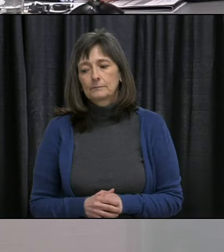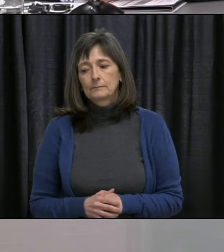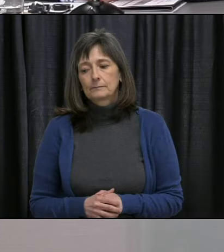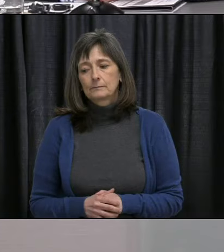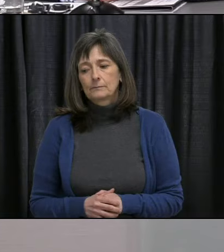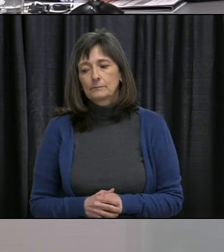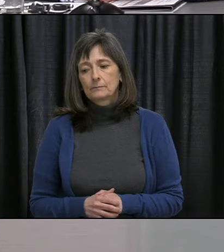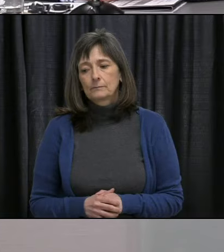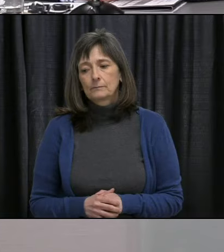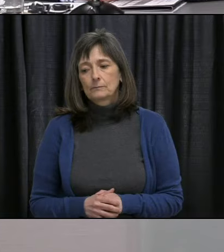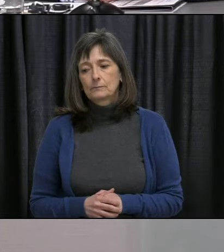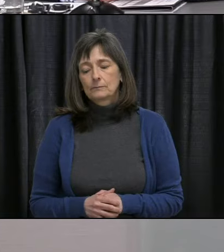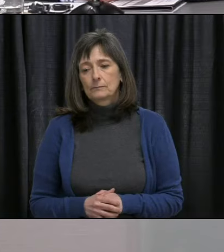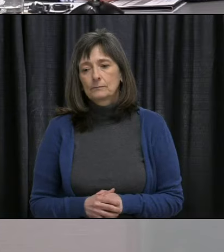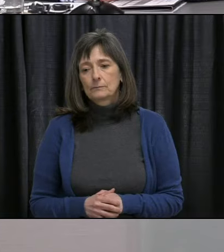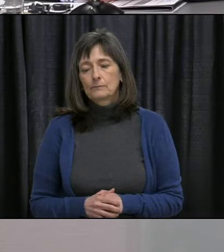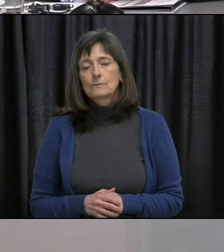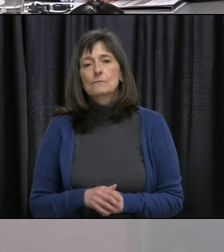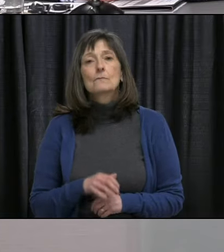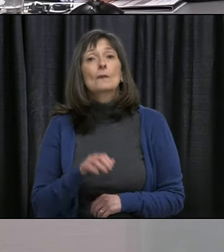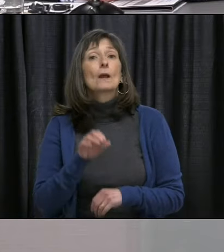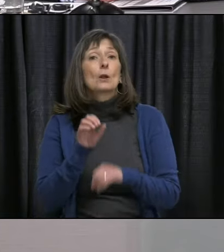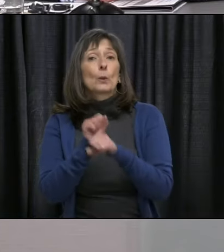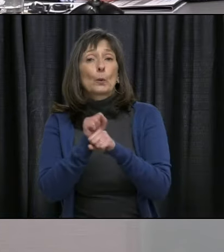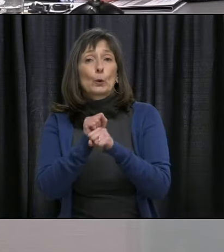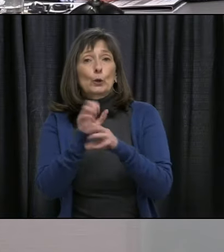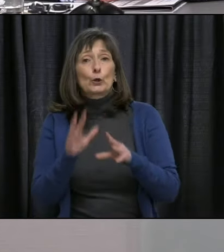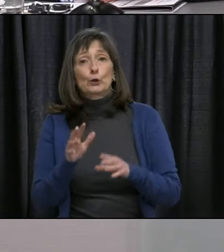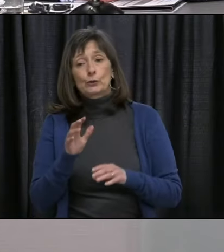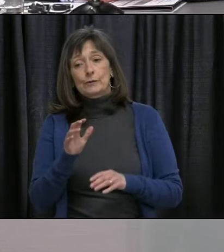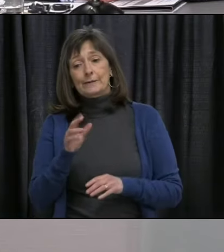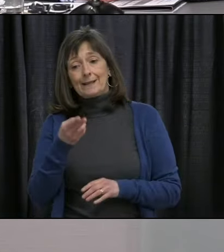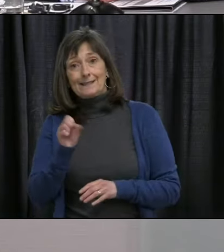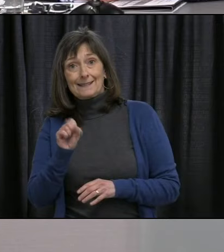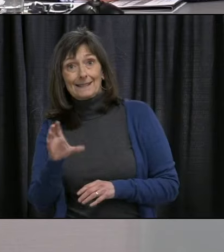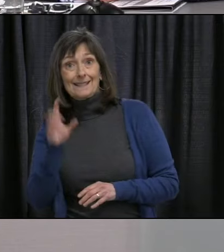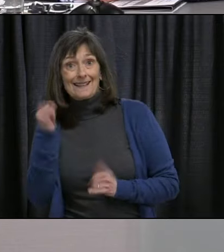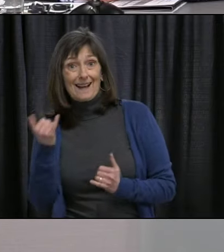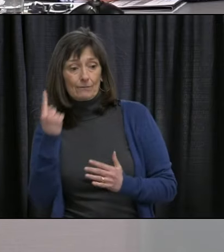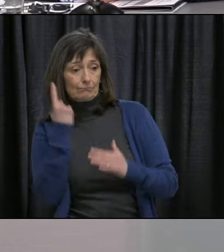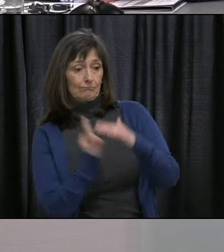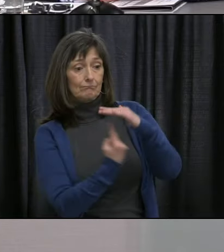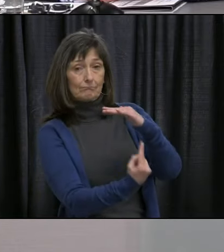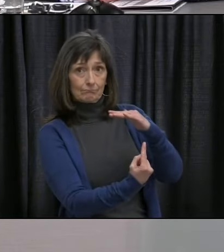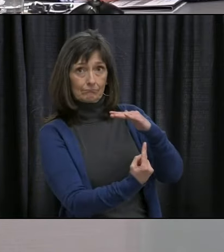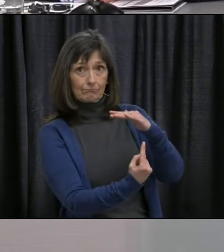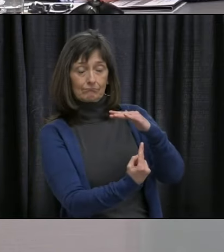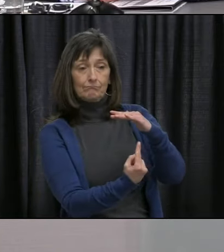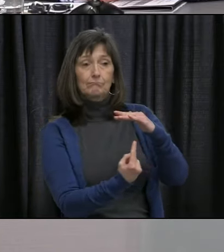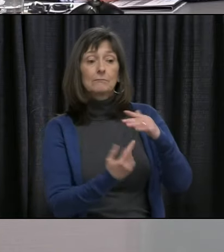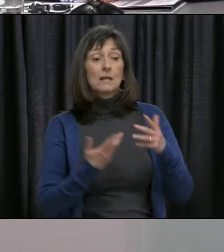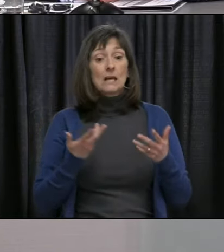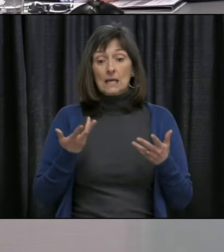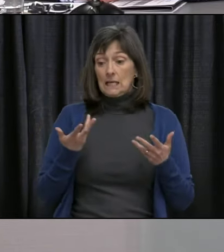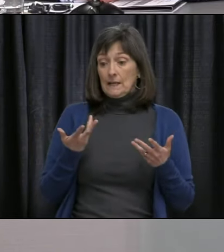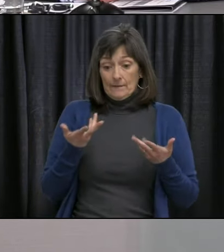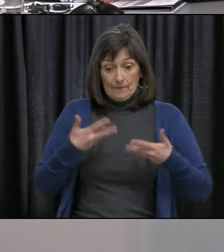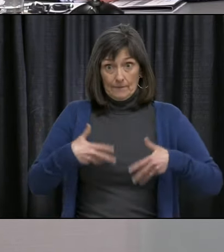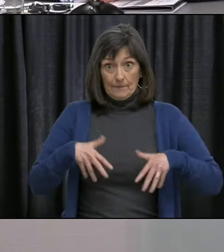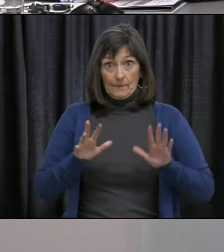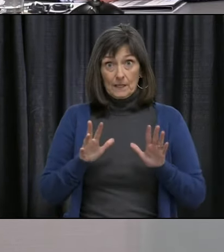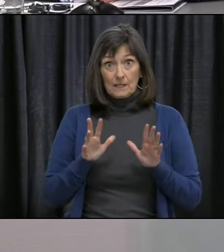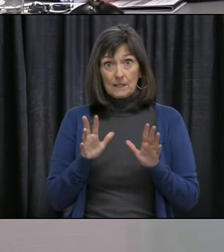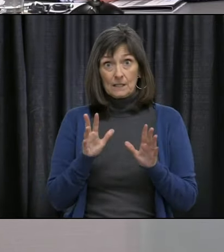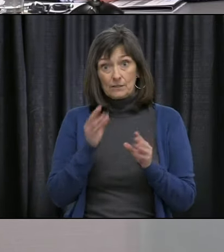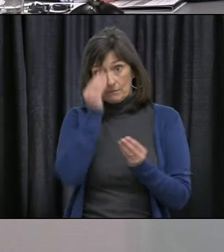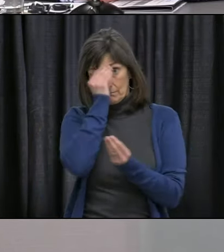And those employees there that are now having to self-isolate. You say you weren't informed till after yesterday's briefing. Why was there such a lag in you and the